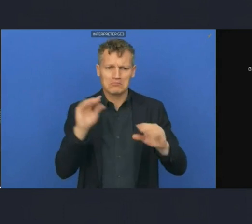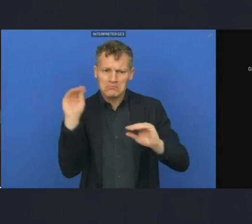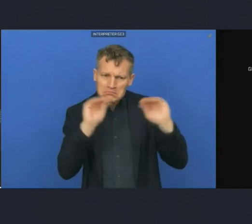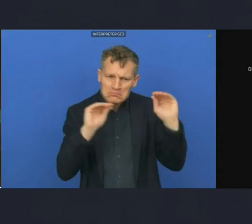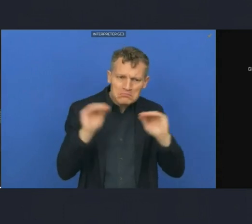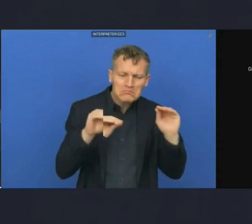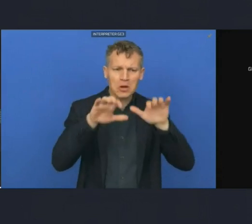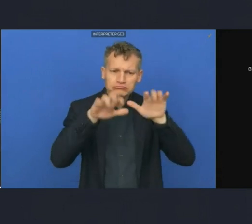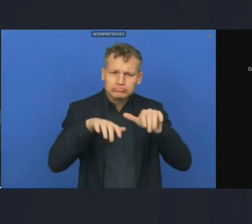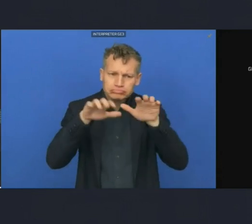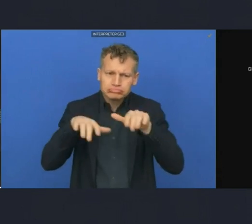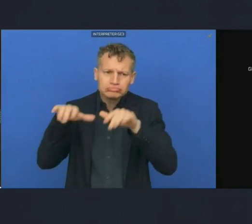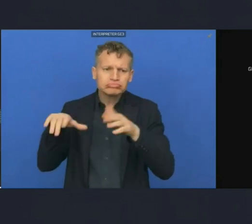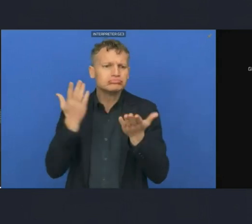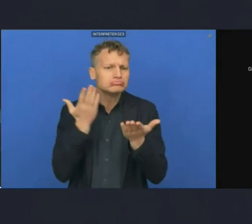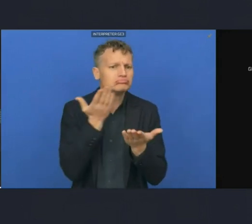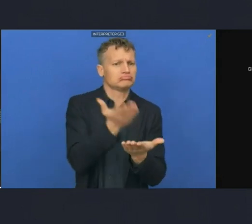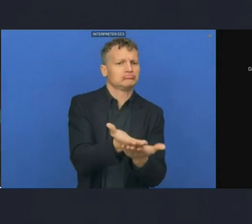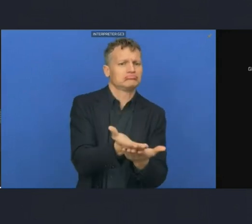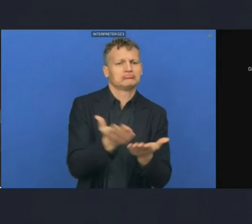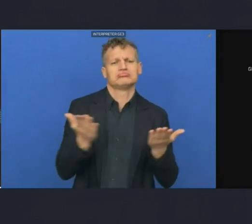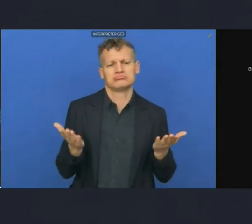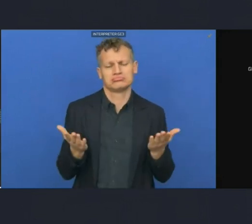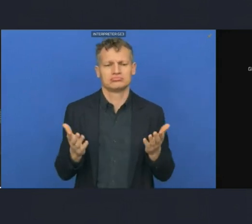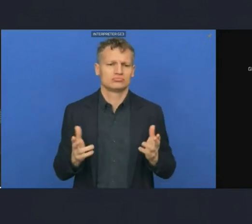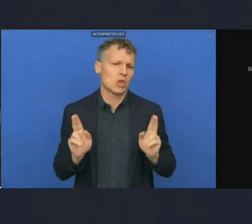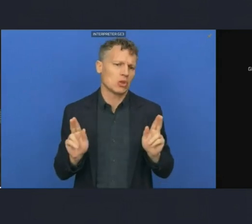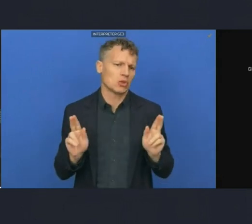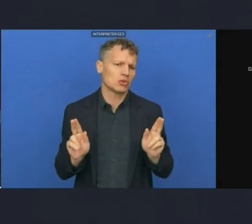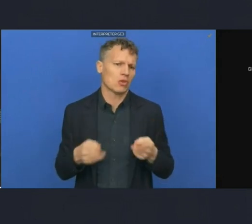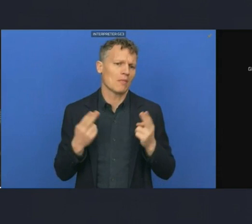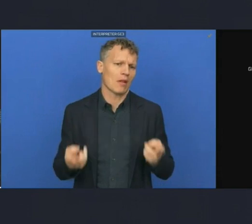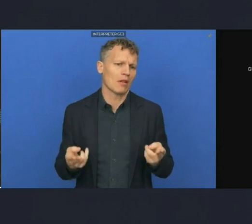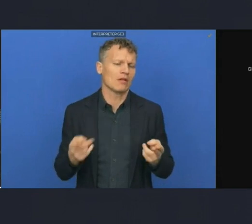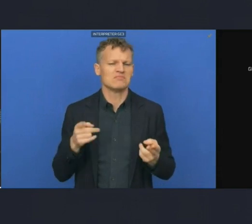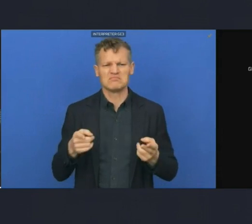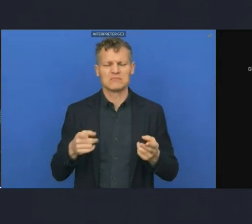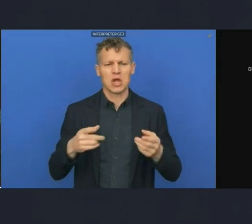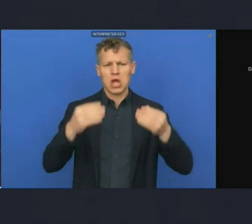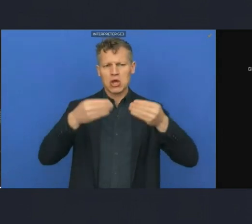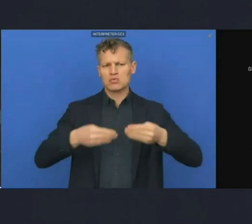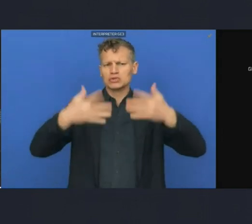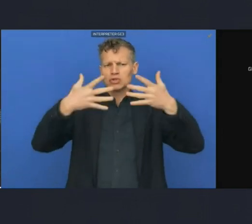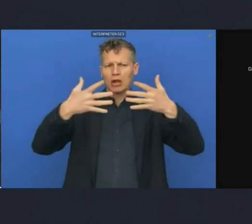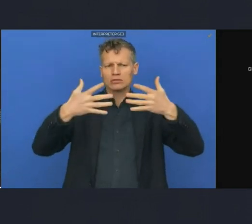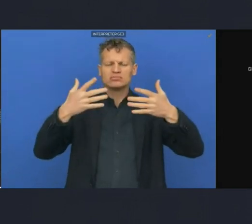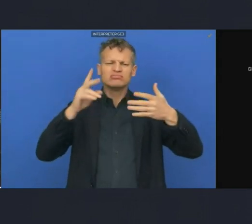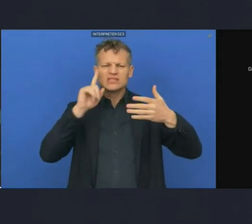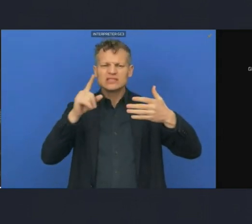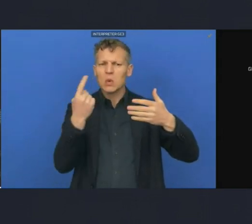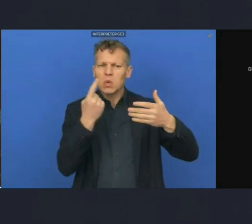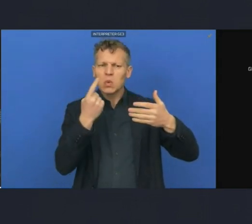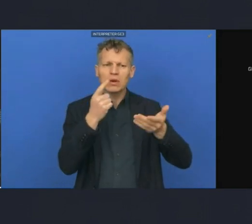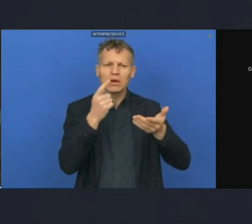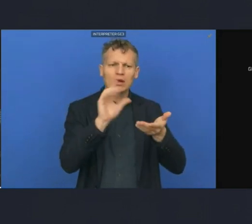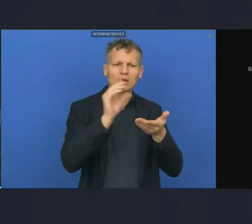normal time to organize the selection, and the results should be published before the end of the year. So this is, so we come back to normality. And